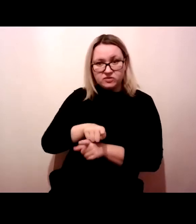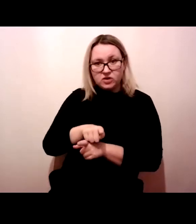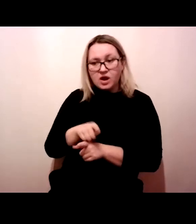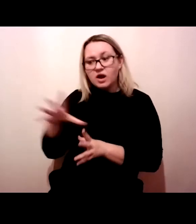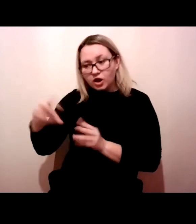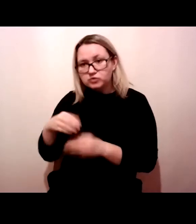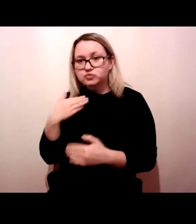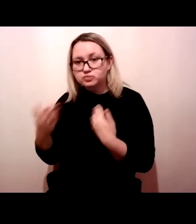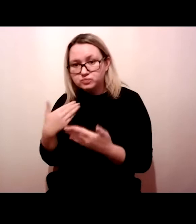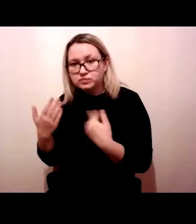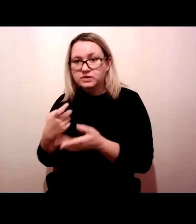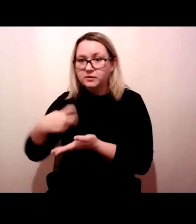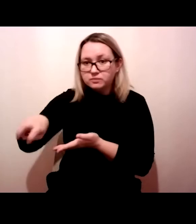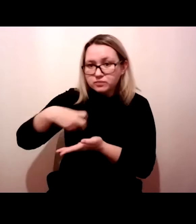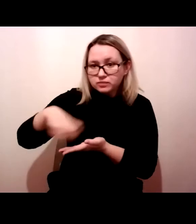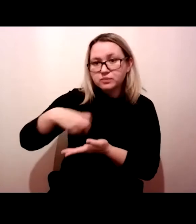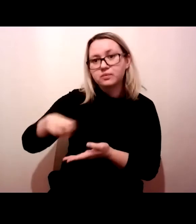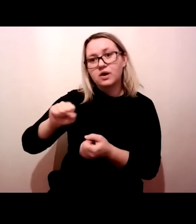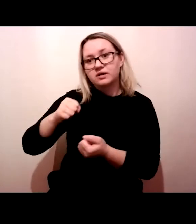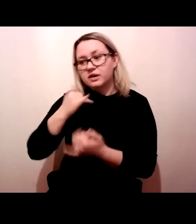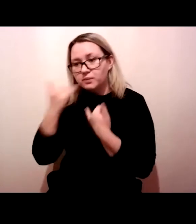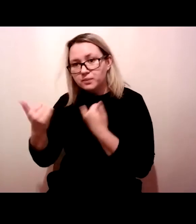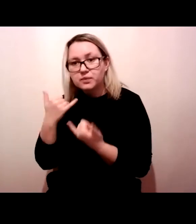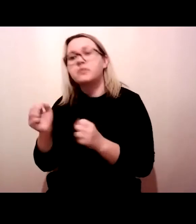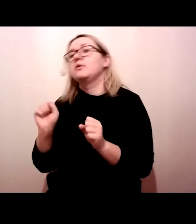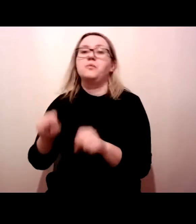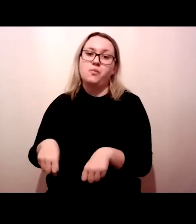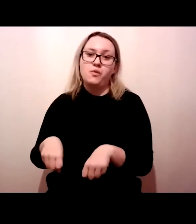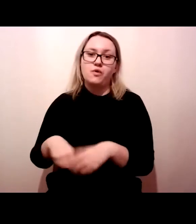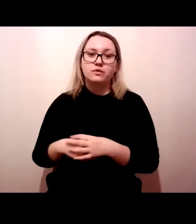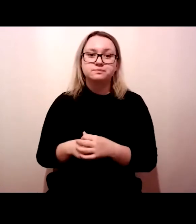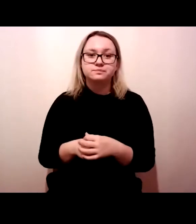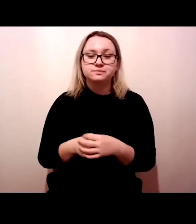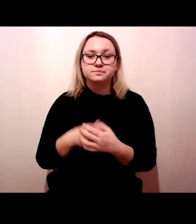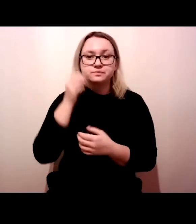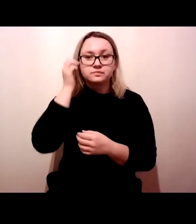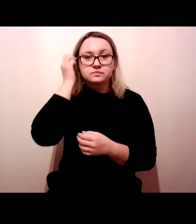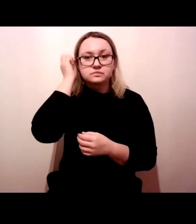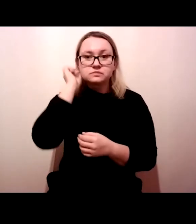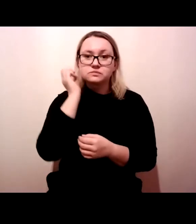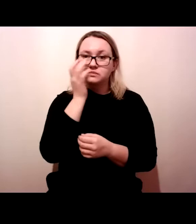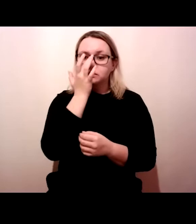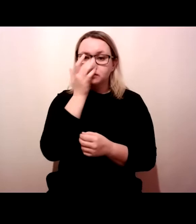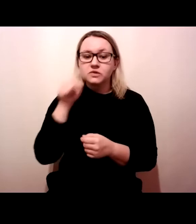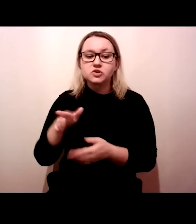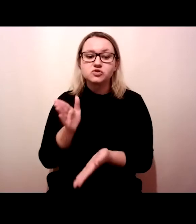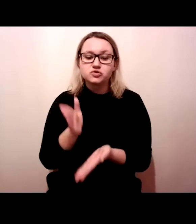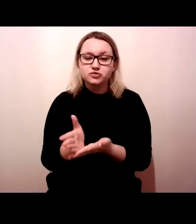a volunteer will continue to communicate with him in the form of